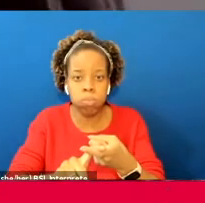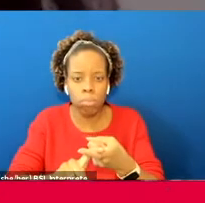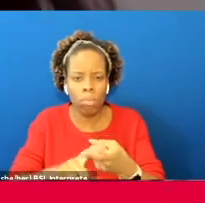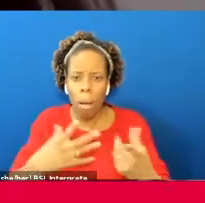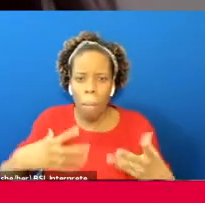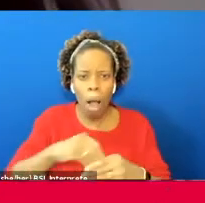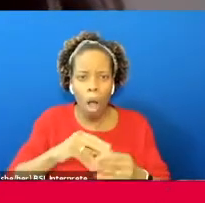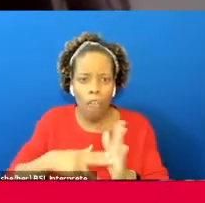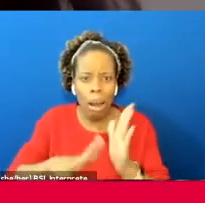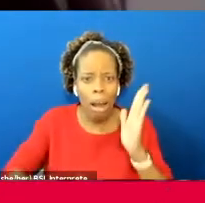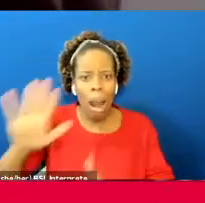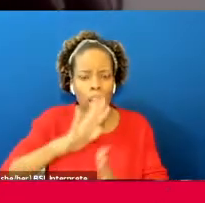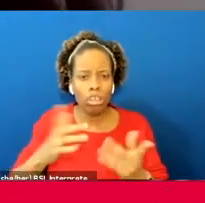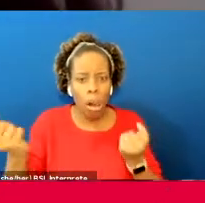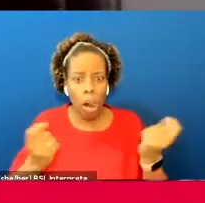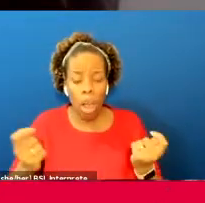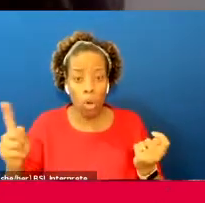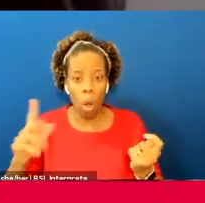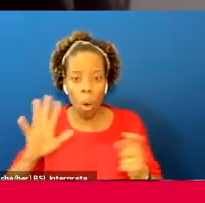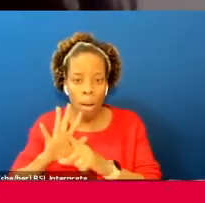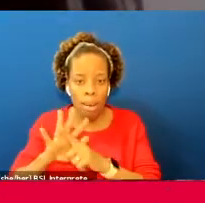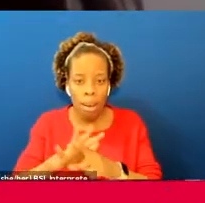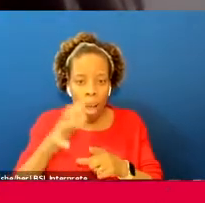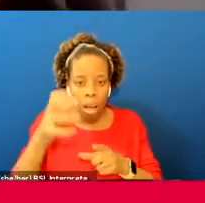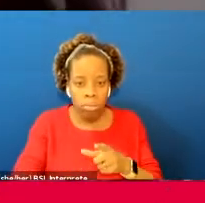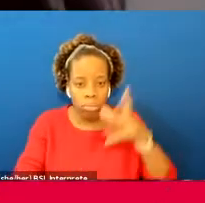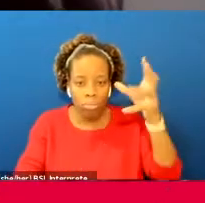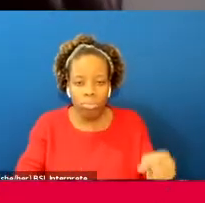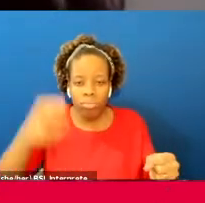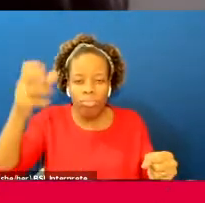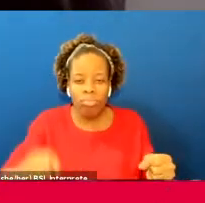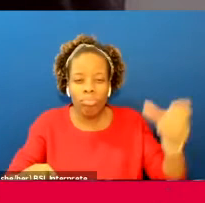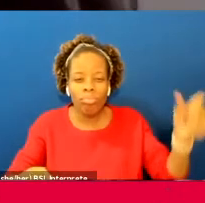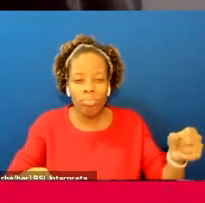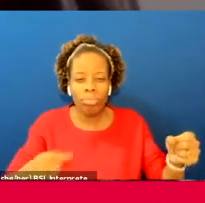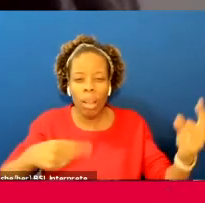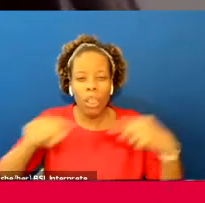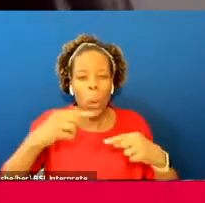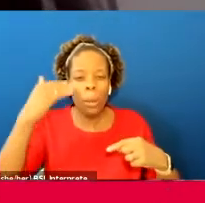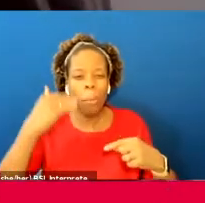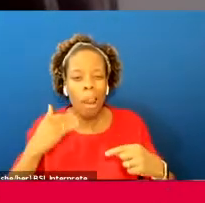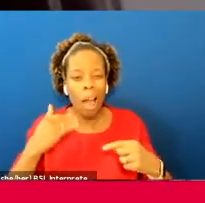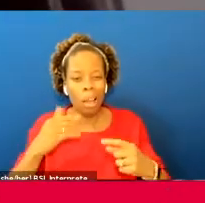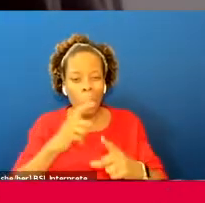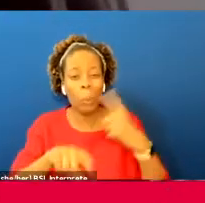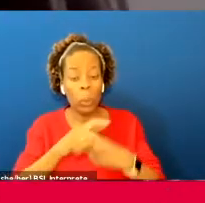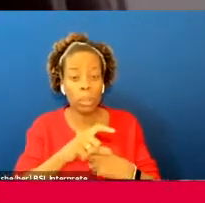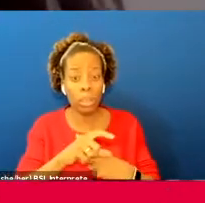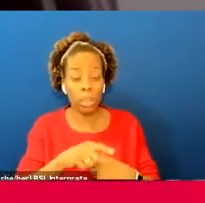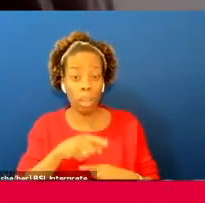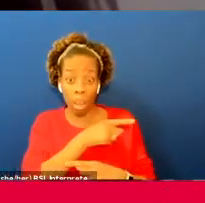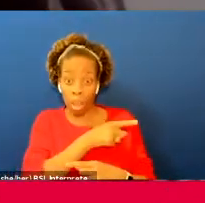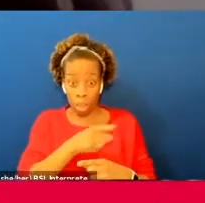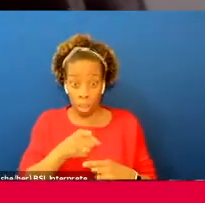are policies in place made to subjugate Black and brown communities, descendants of, you know, of those countries who have been colonized by